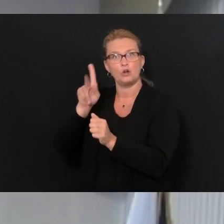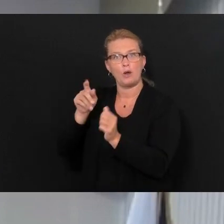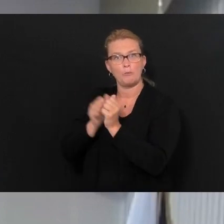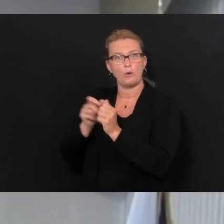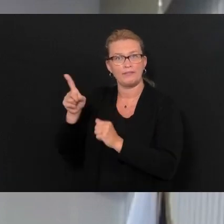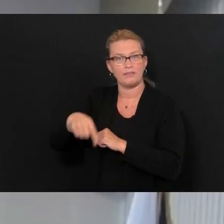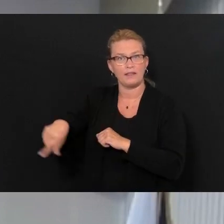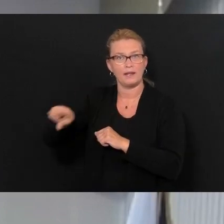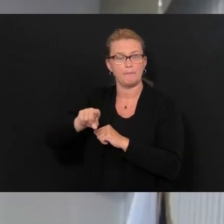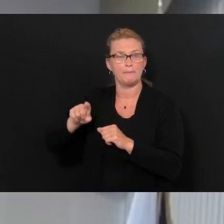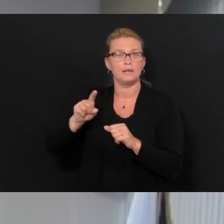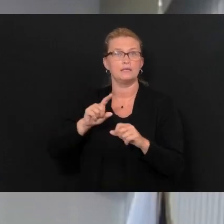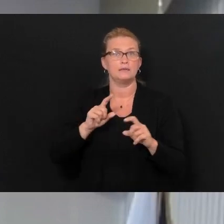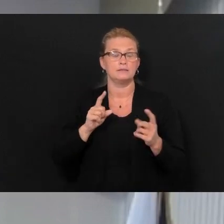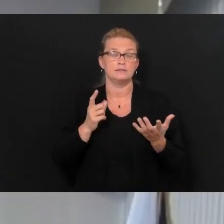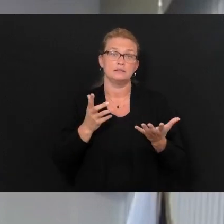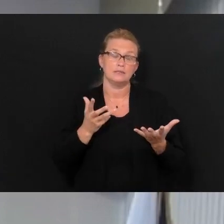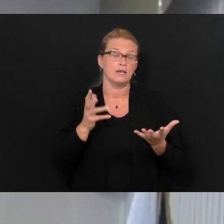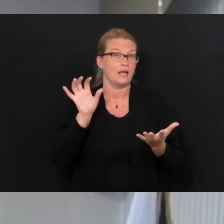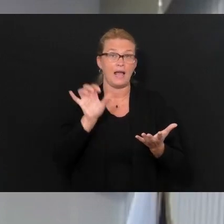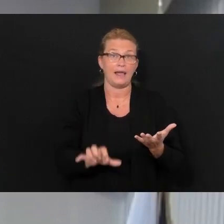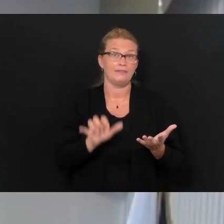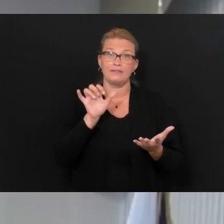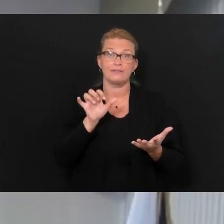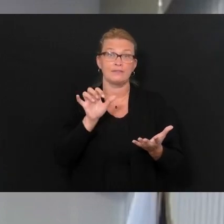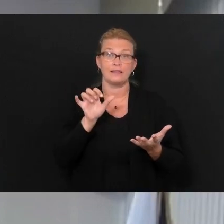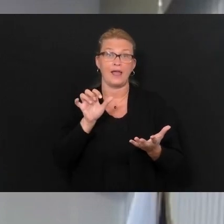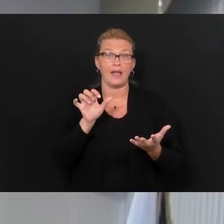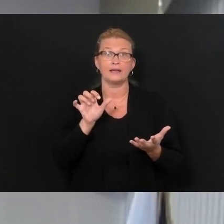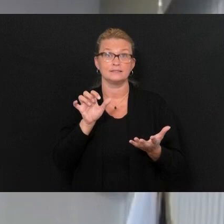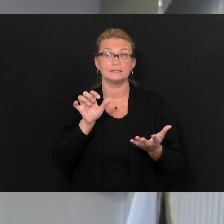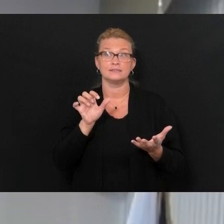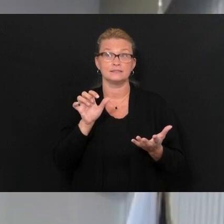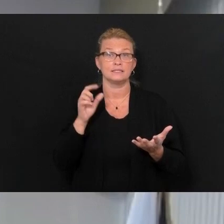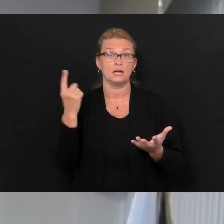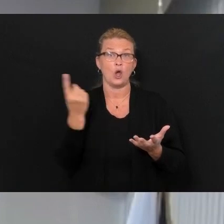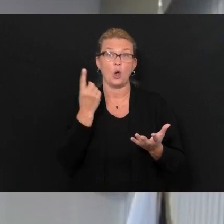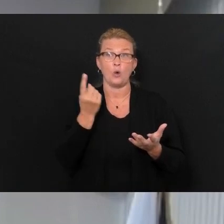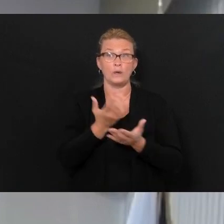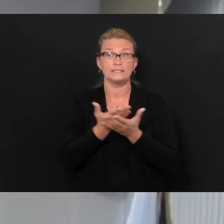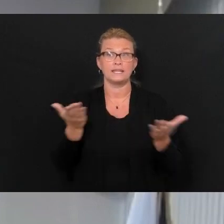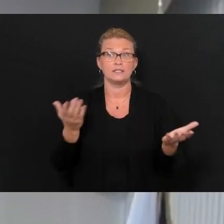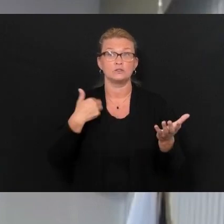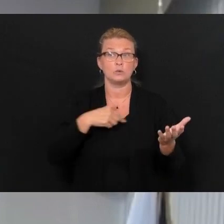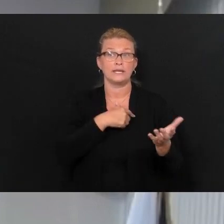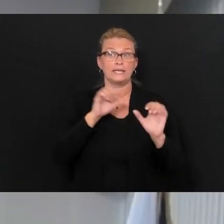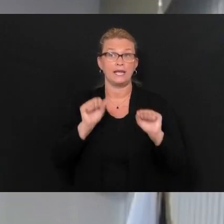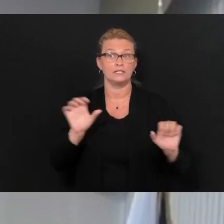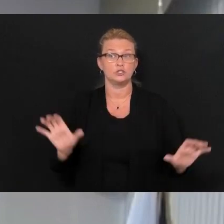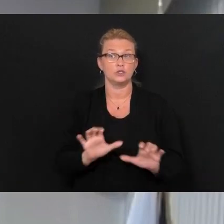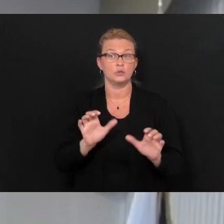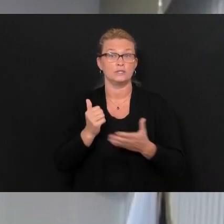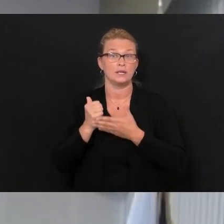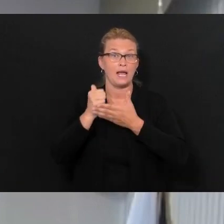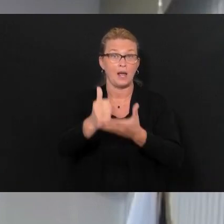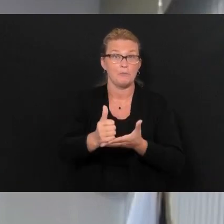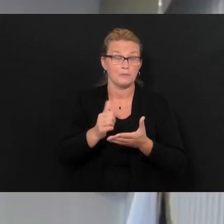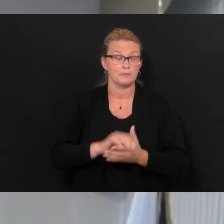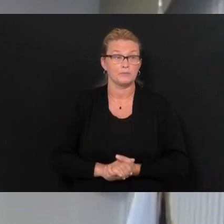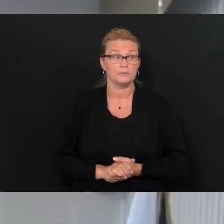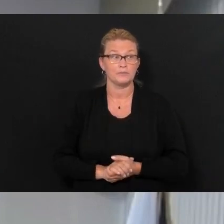health counseling involved with that. I've seen that either online or talked to them myself. But they do that. As far as